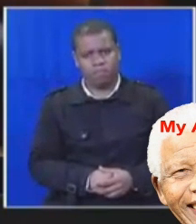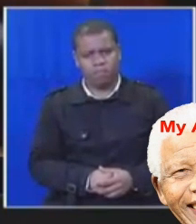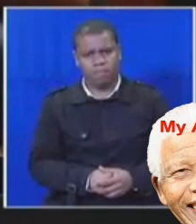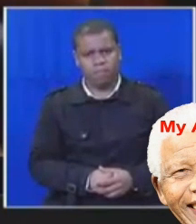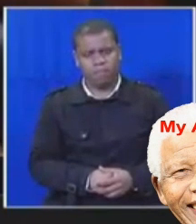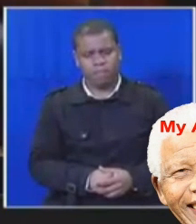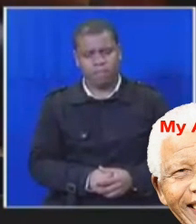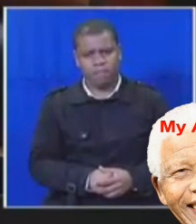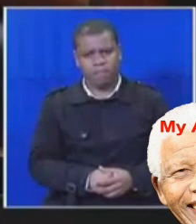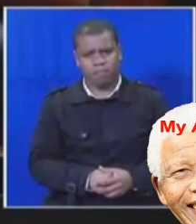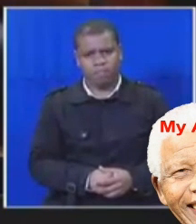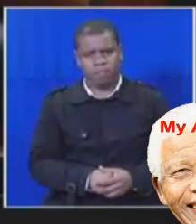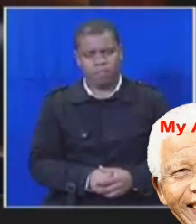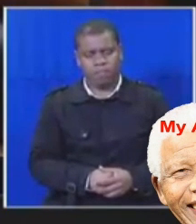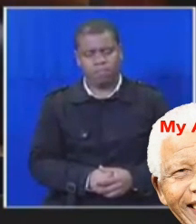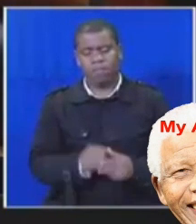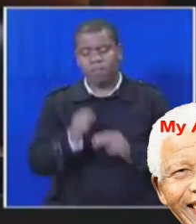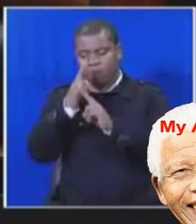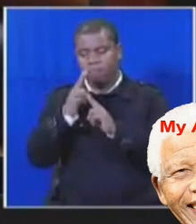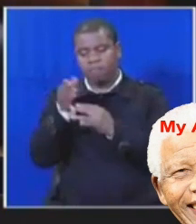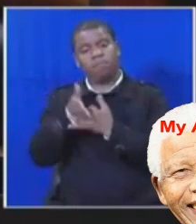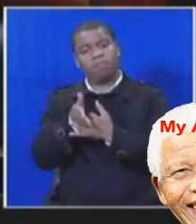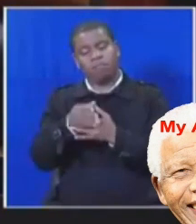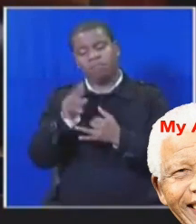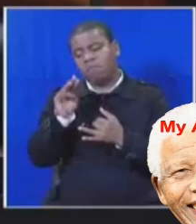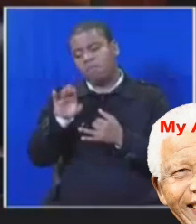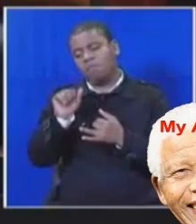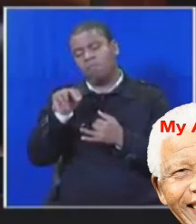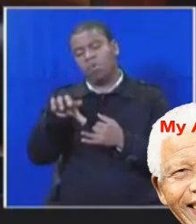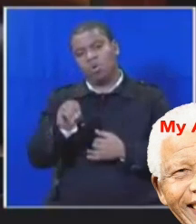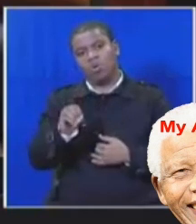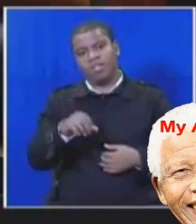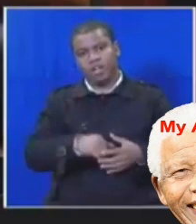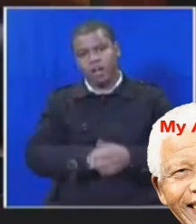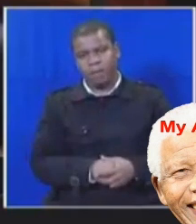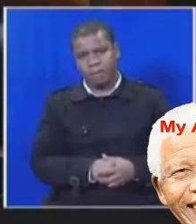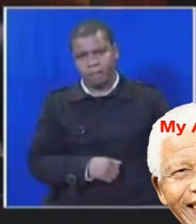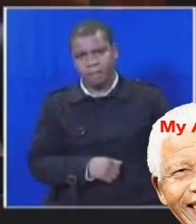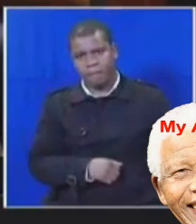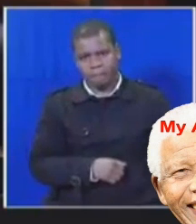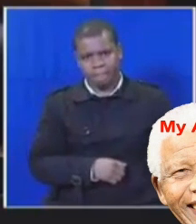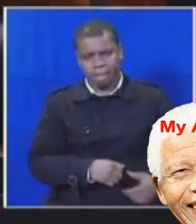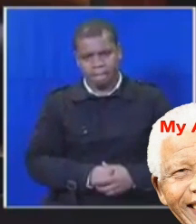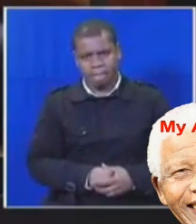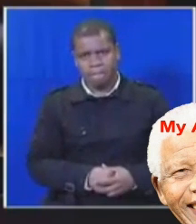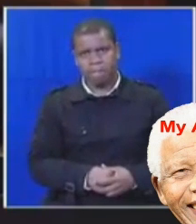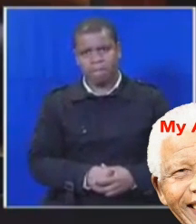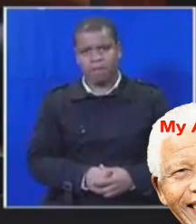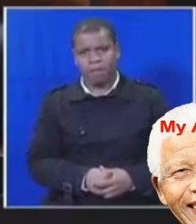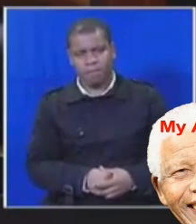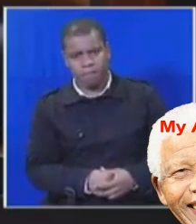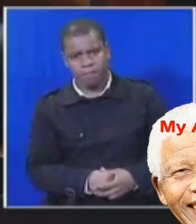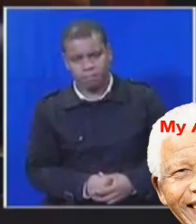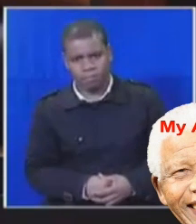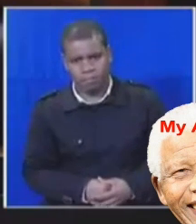Honorable Mulder Honorable will Bongo. discuss after the House. Honorable about that. Bongo. Sit down. I'm taking a point of order. Honorable